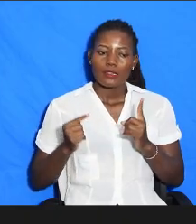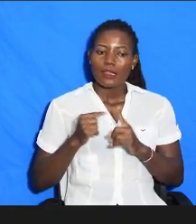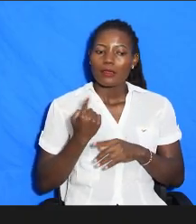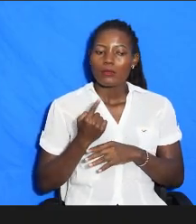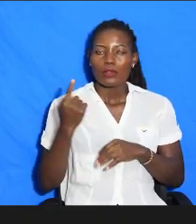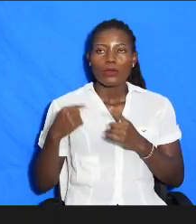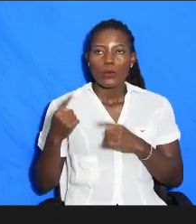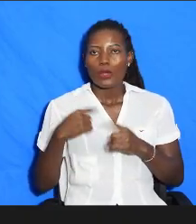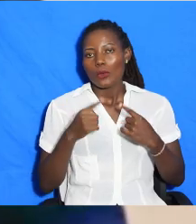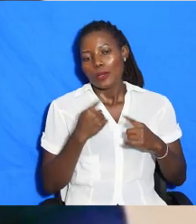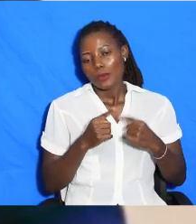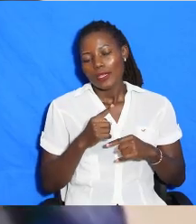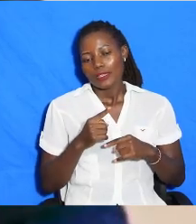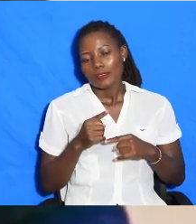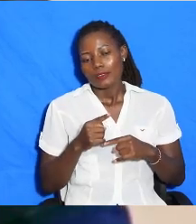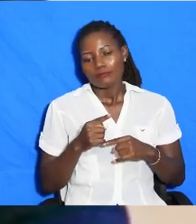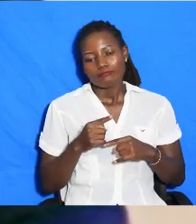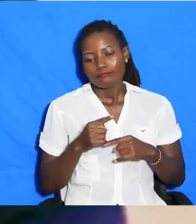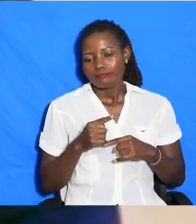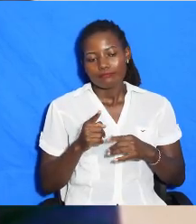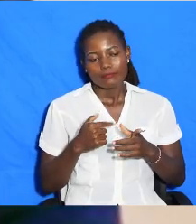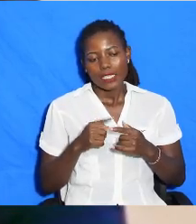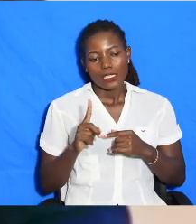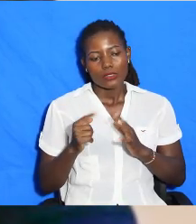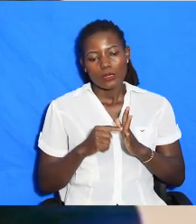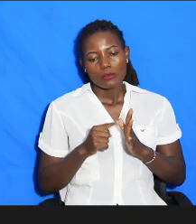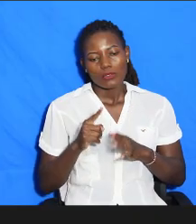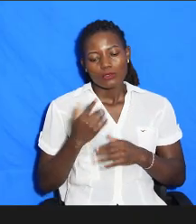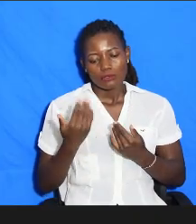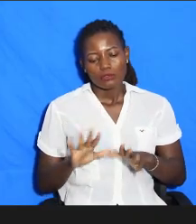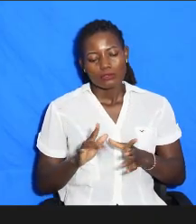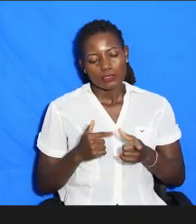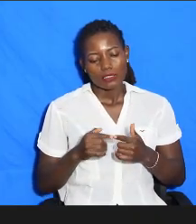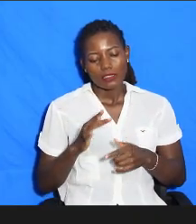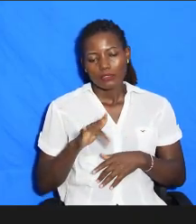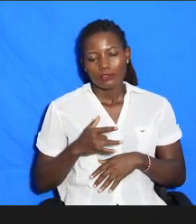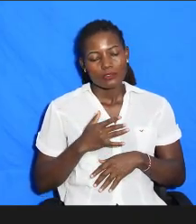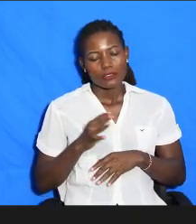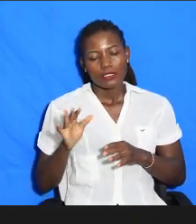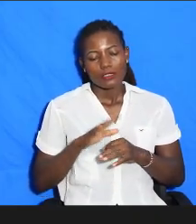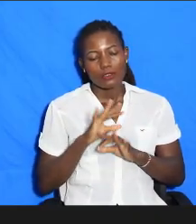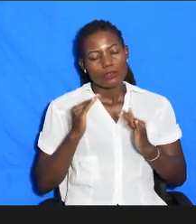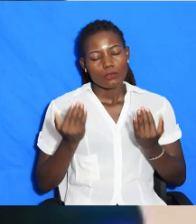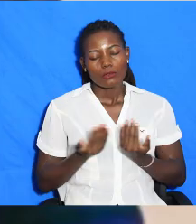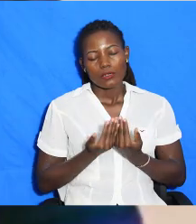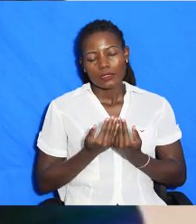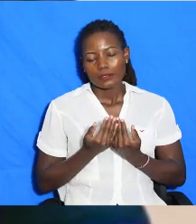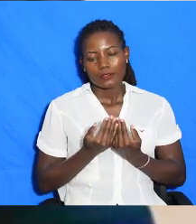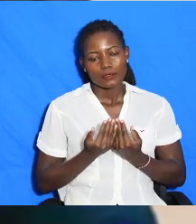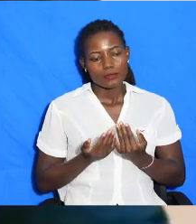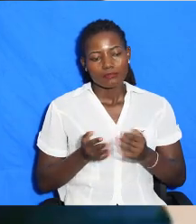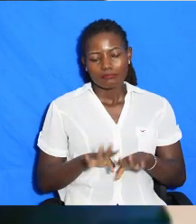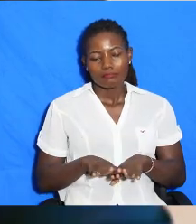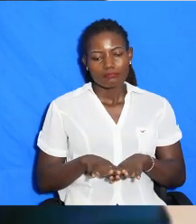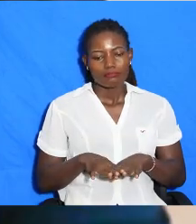win, win, win, win, mm, mm. and then at one point if you lose, you feel like the whole world has crumbled. So, so there is what we call